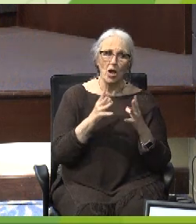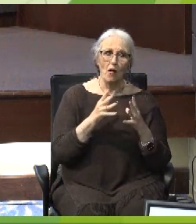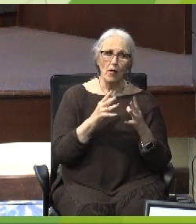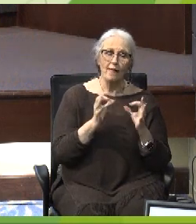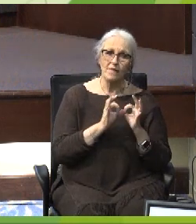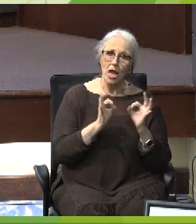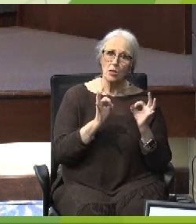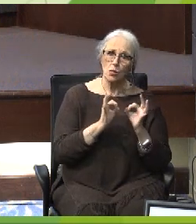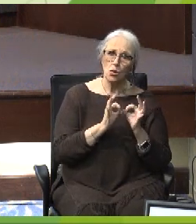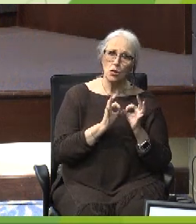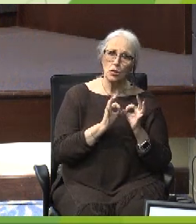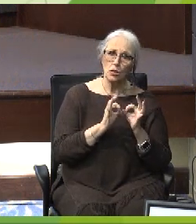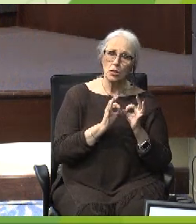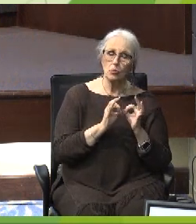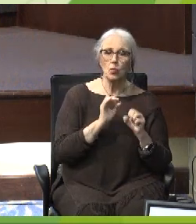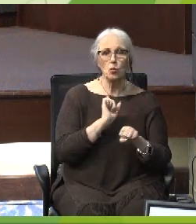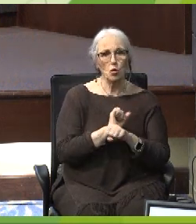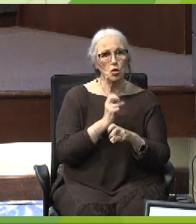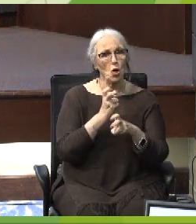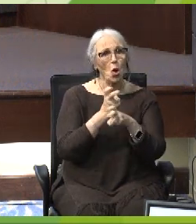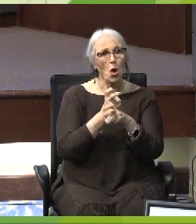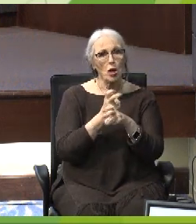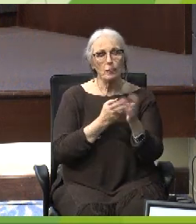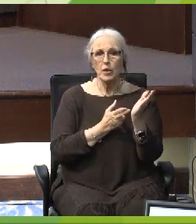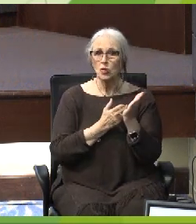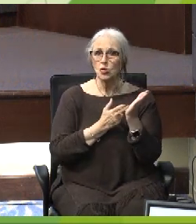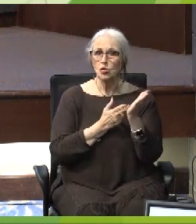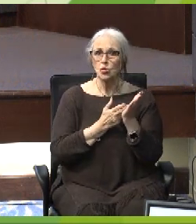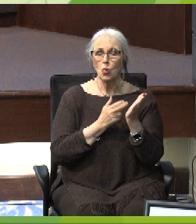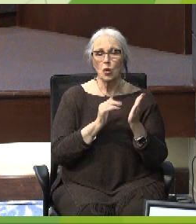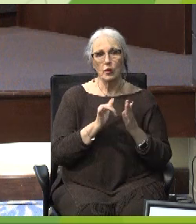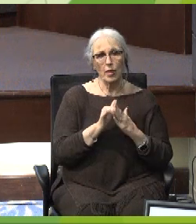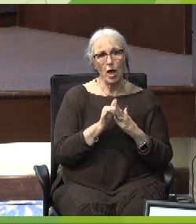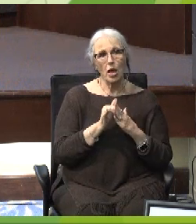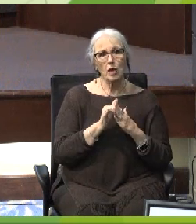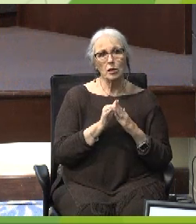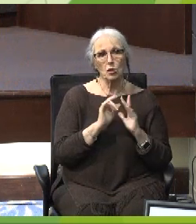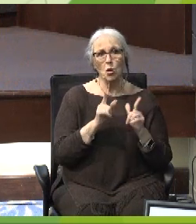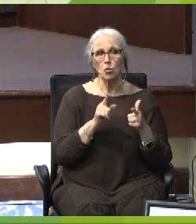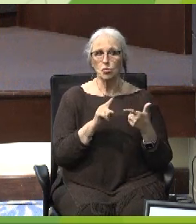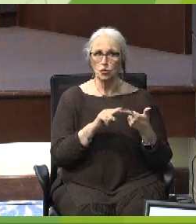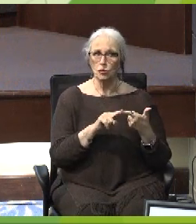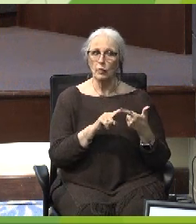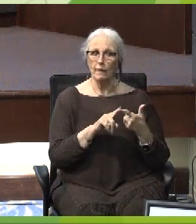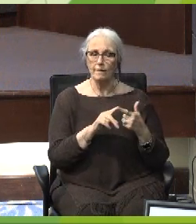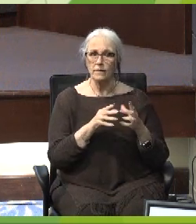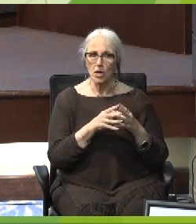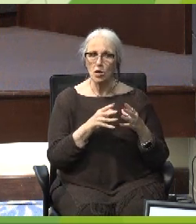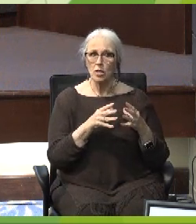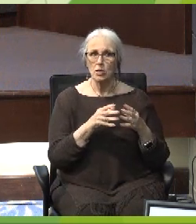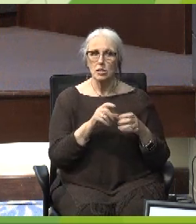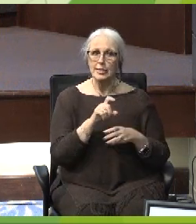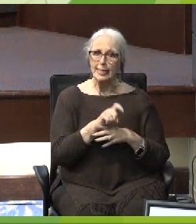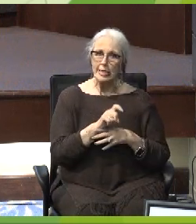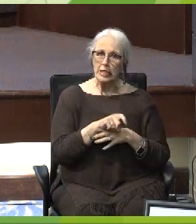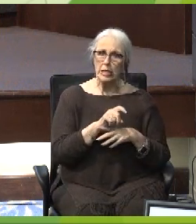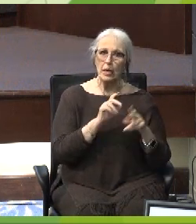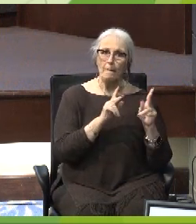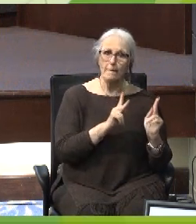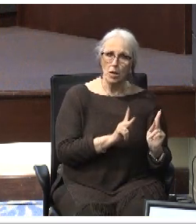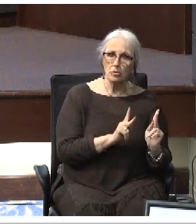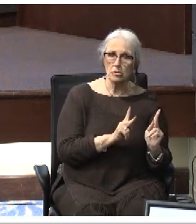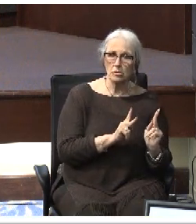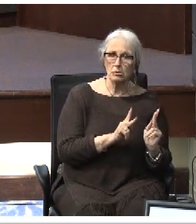valuable, and we work really hard to make sure that that spot goes to a very needy and vulnerable person in our